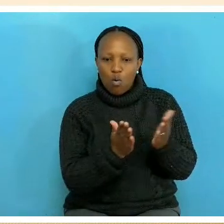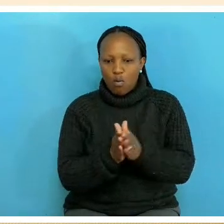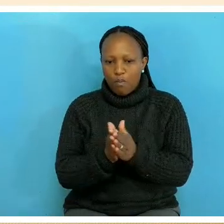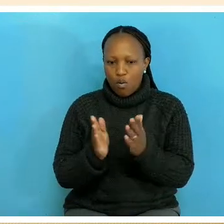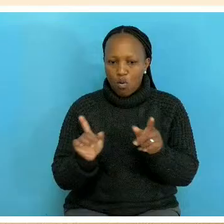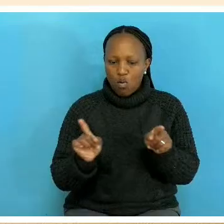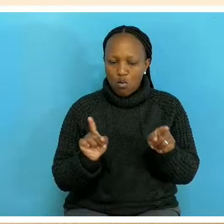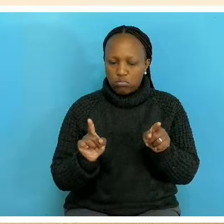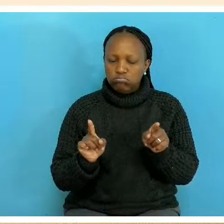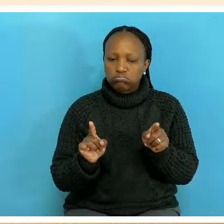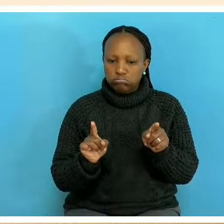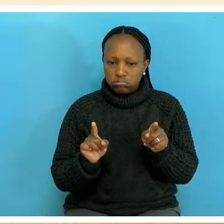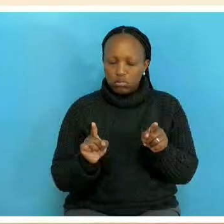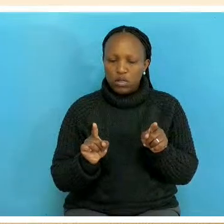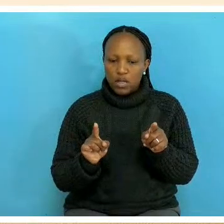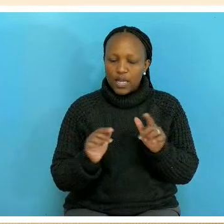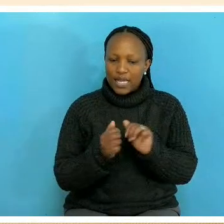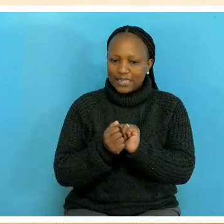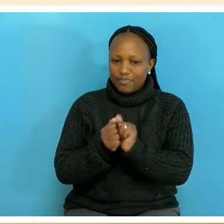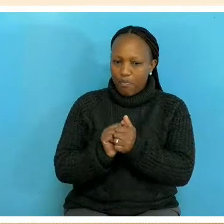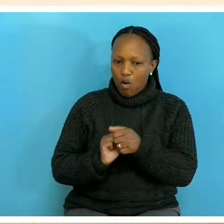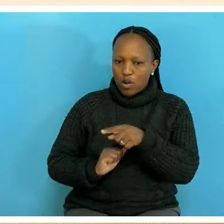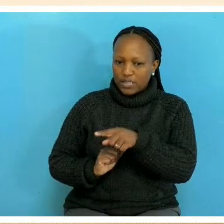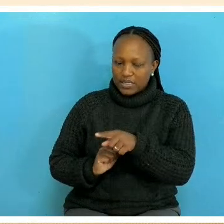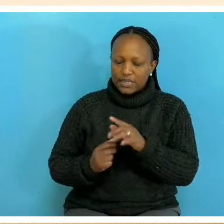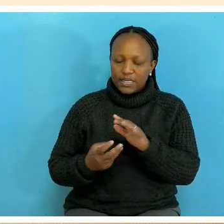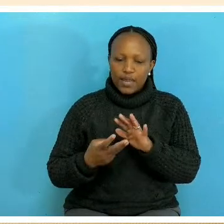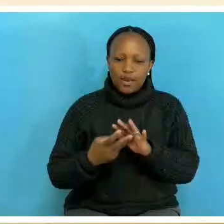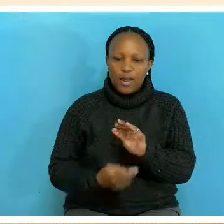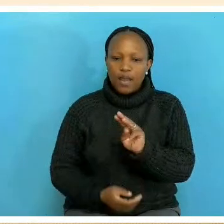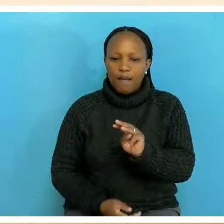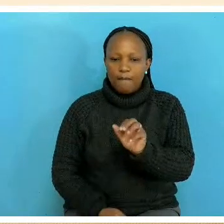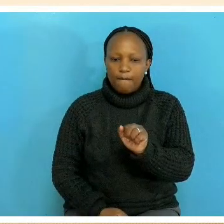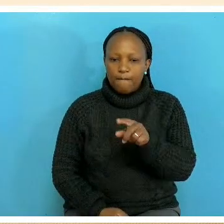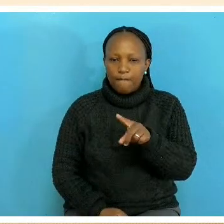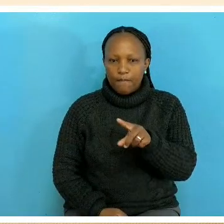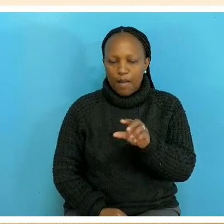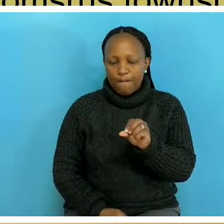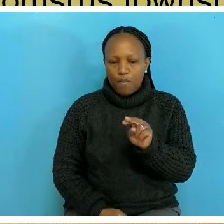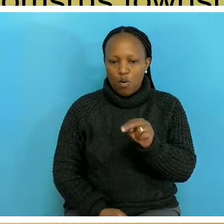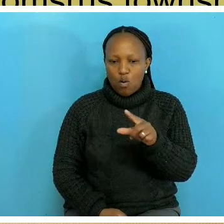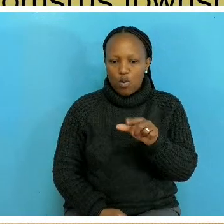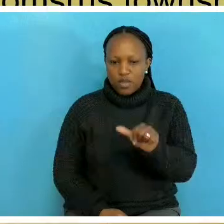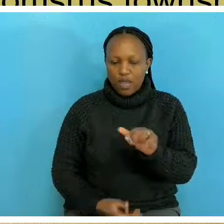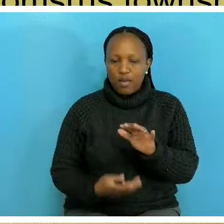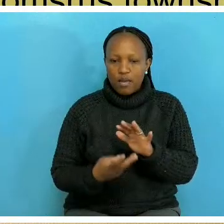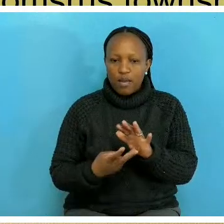Sports Betting in Maponya and the casino around this site.